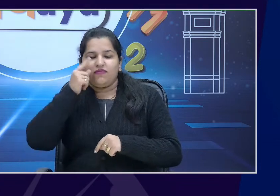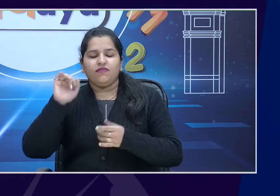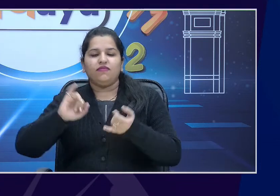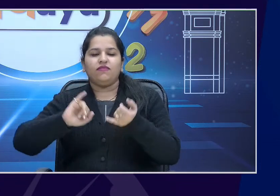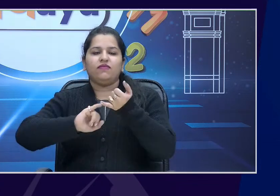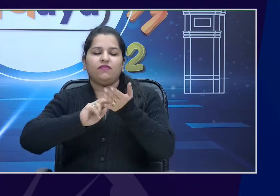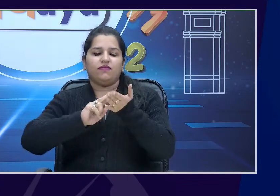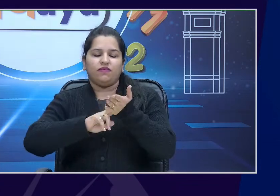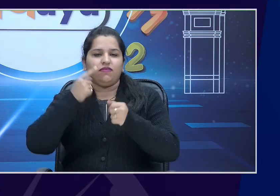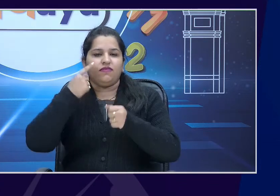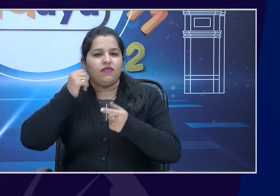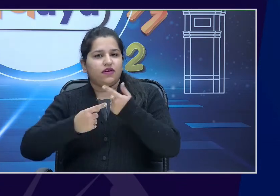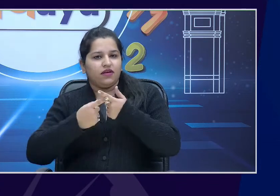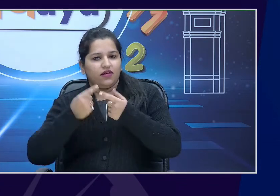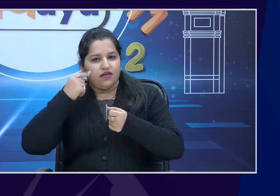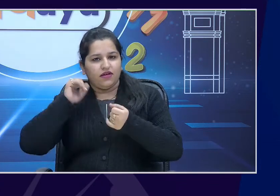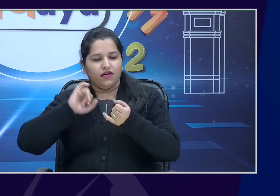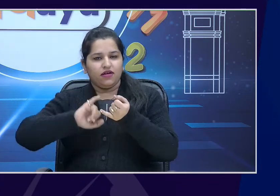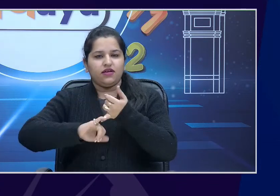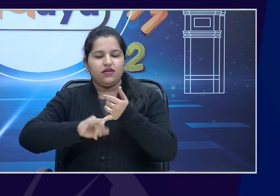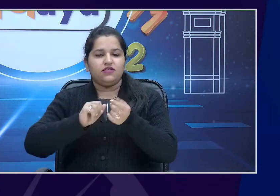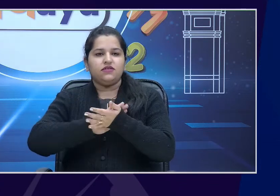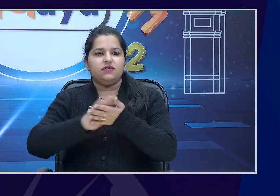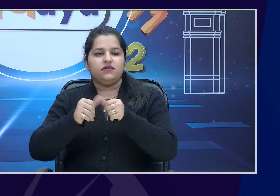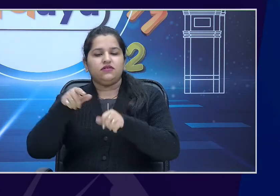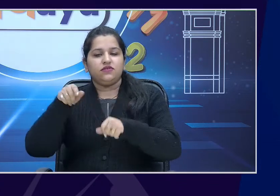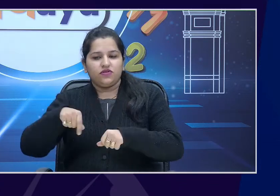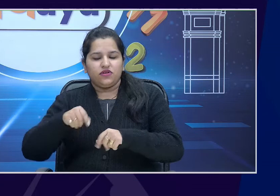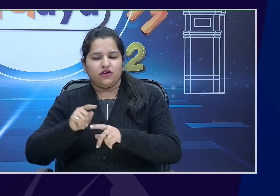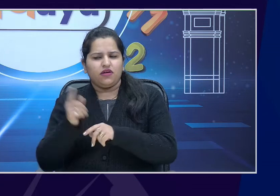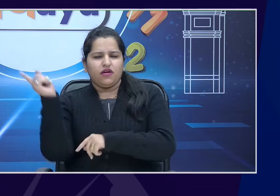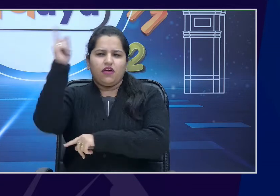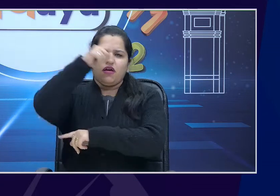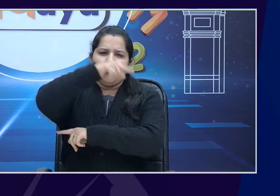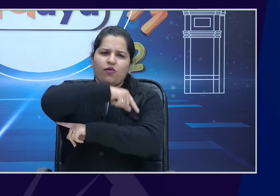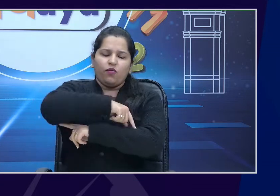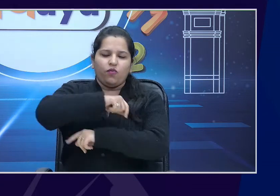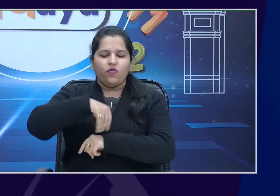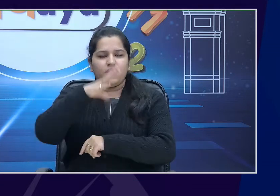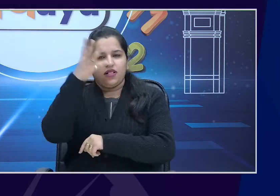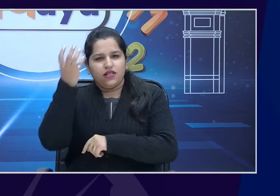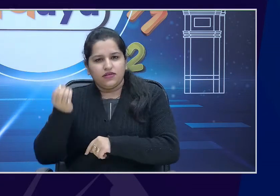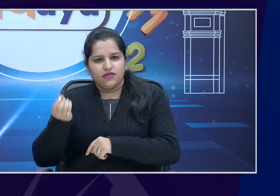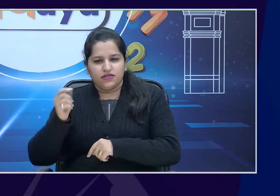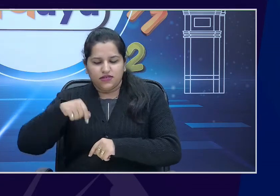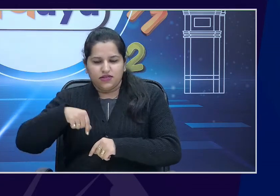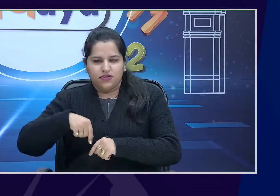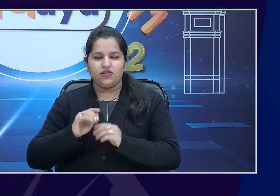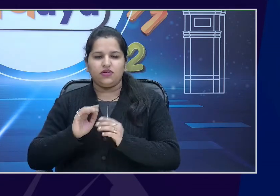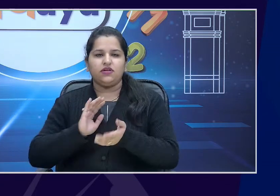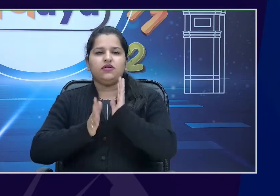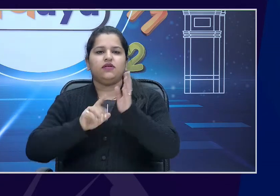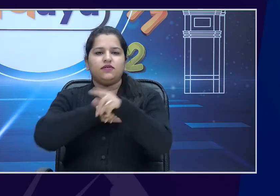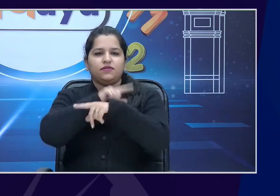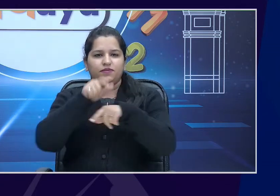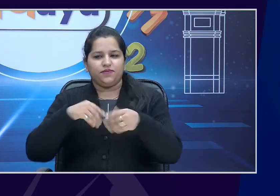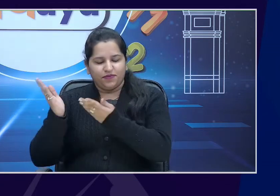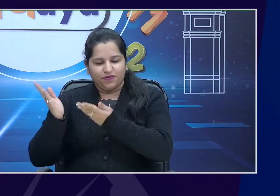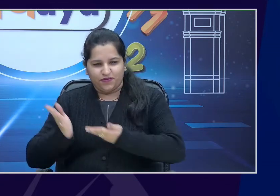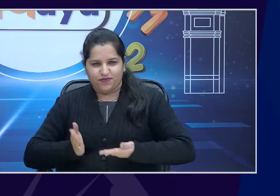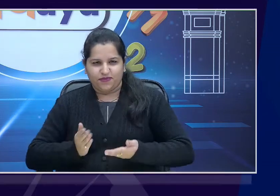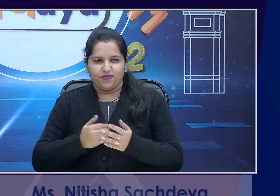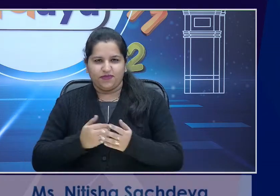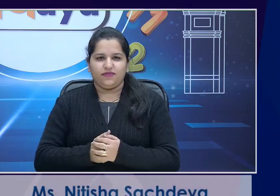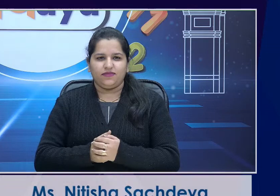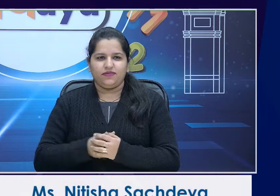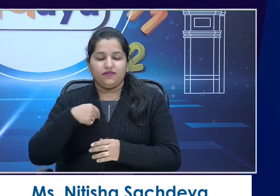Nitisha Sachdeva. She will interpret the whole session through sign language. Welcome, Nitisha.